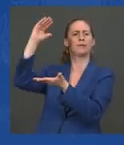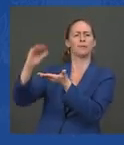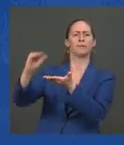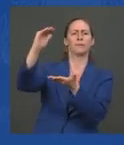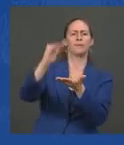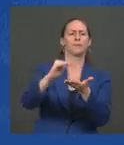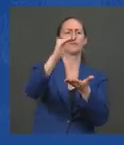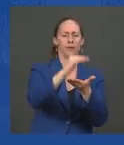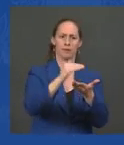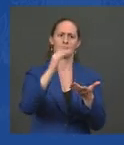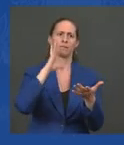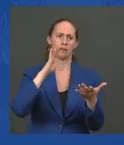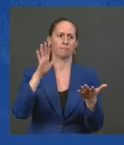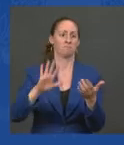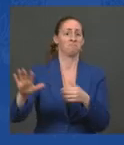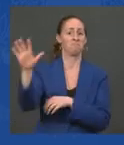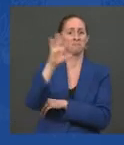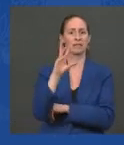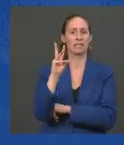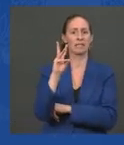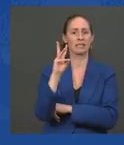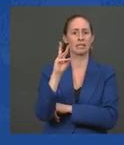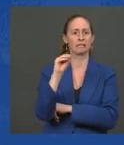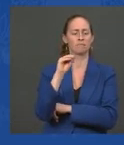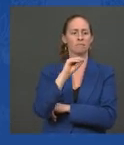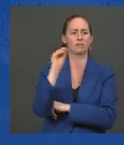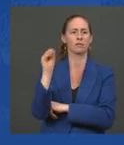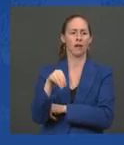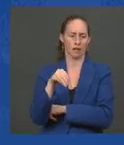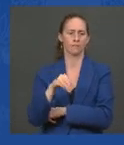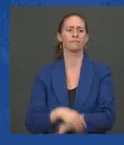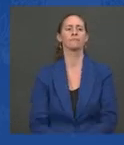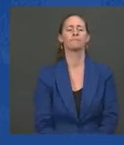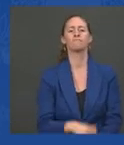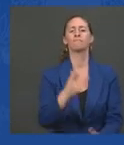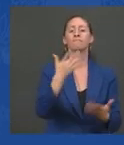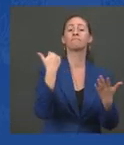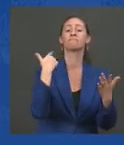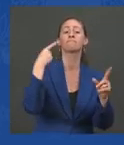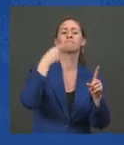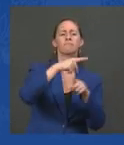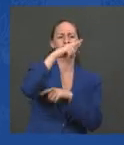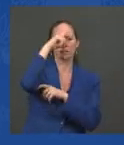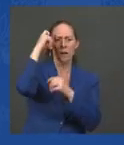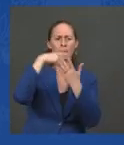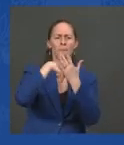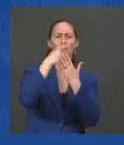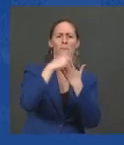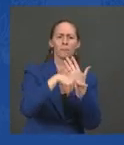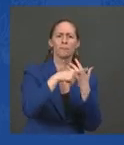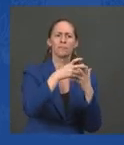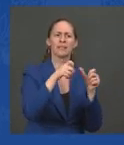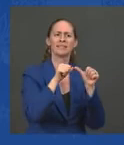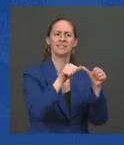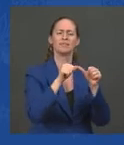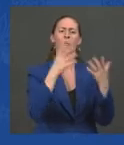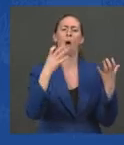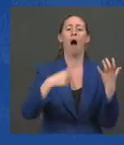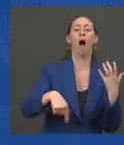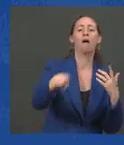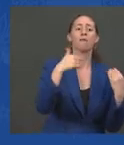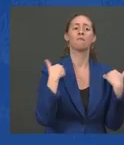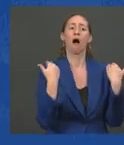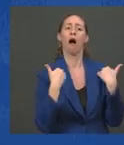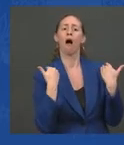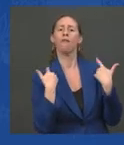60%. We're expanding summer programs and job opportunities and service and support to keep young people safe and out of trouble.